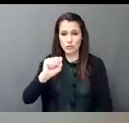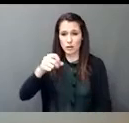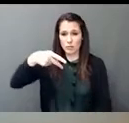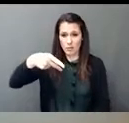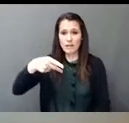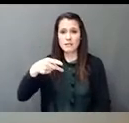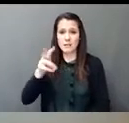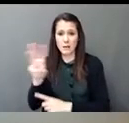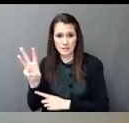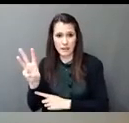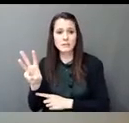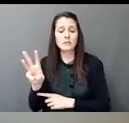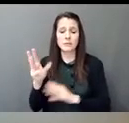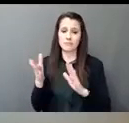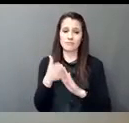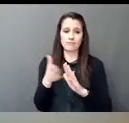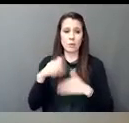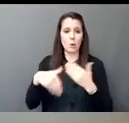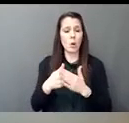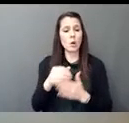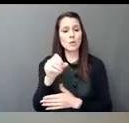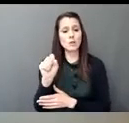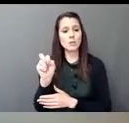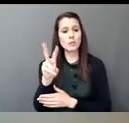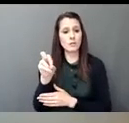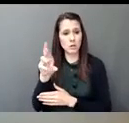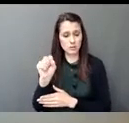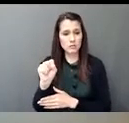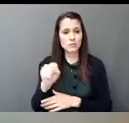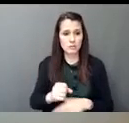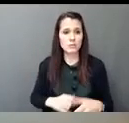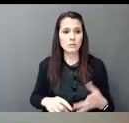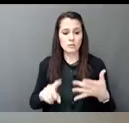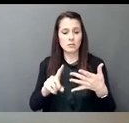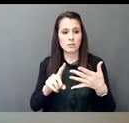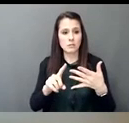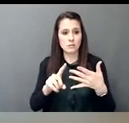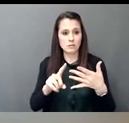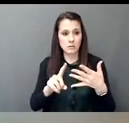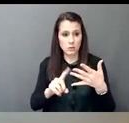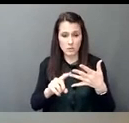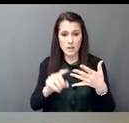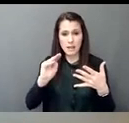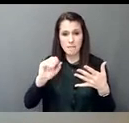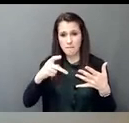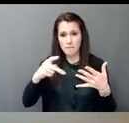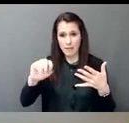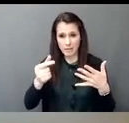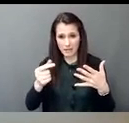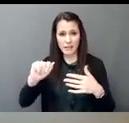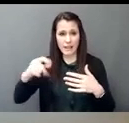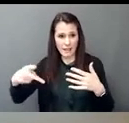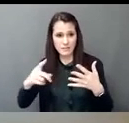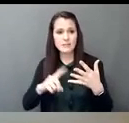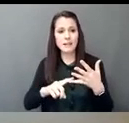servers that put the website out there. We're responsible for mapping applications and doing